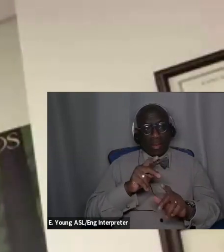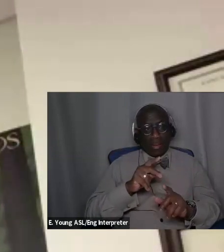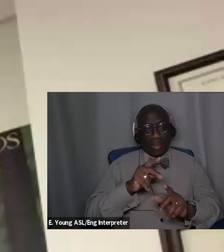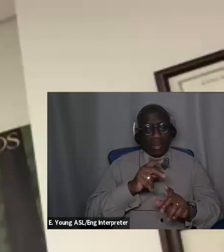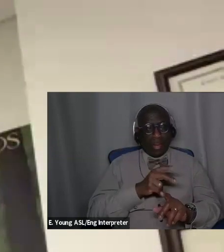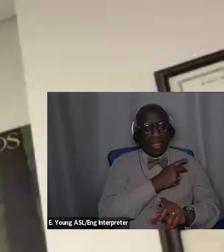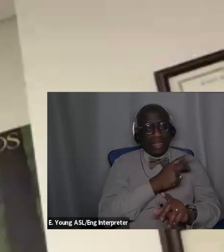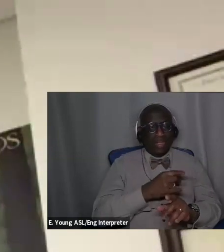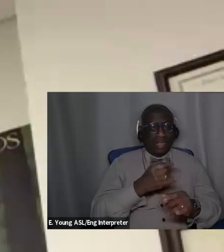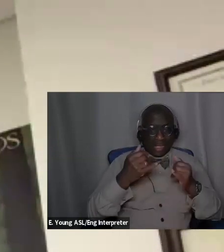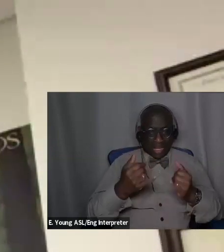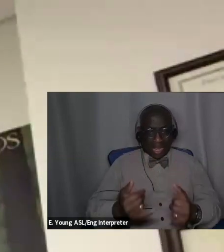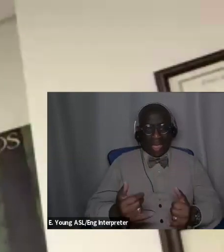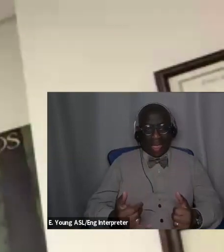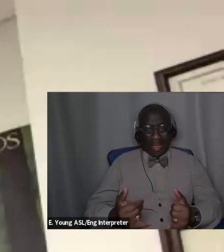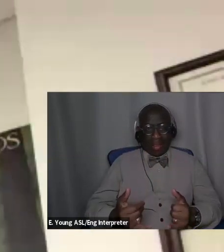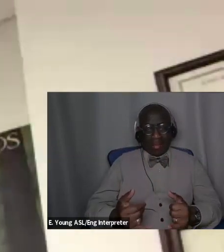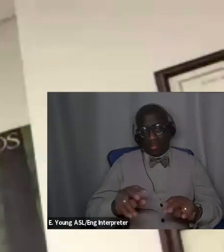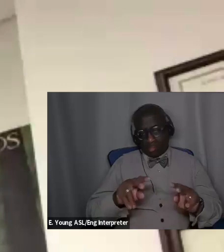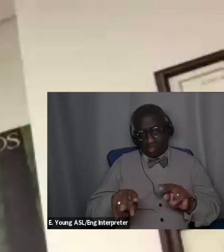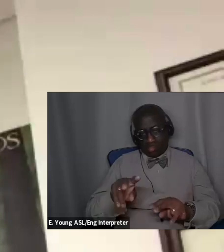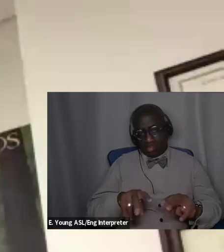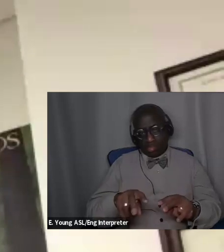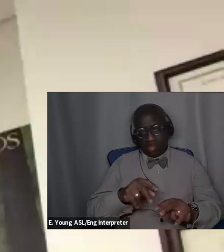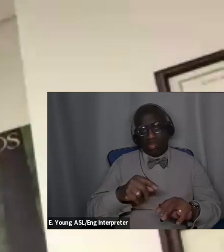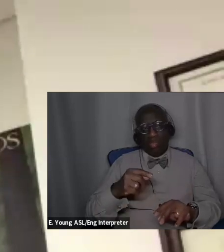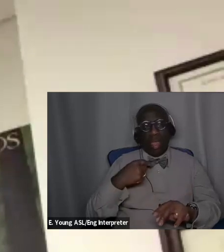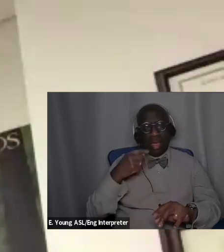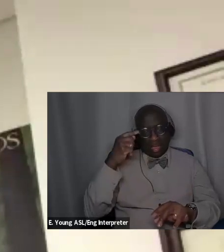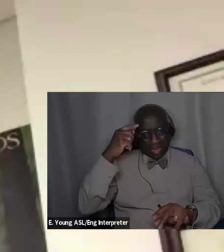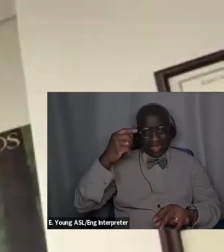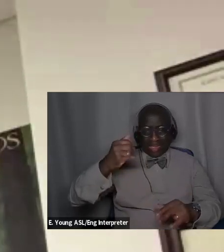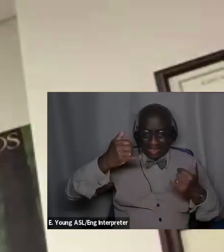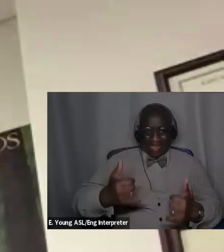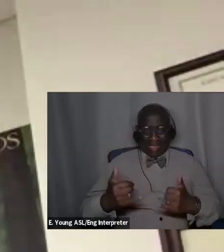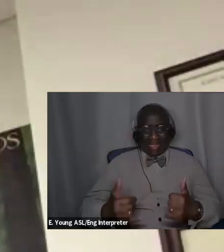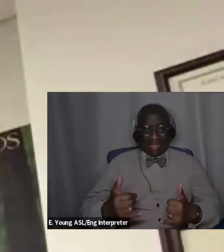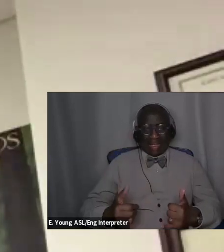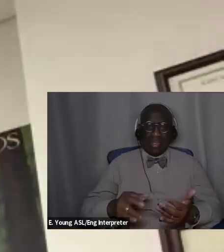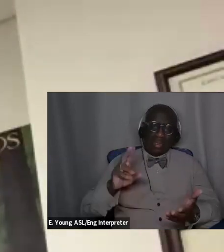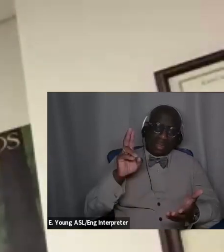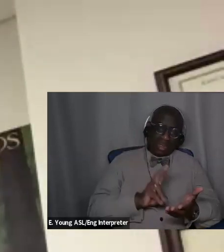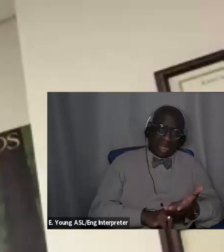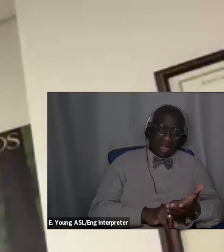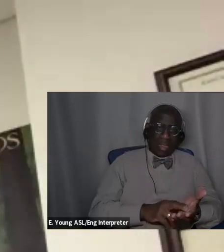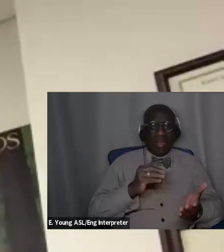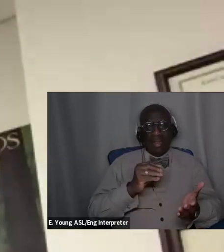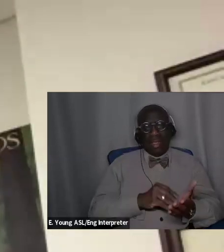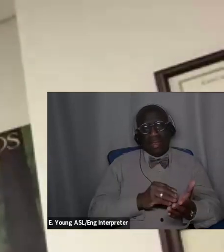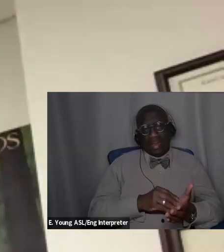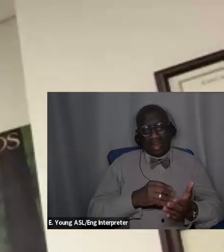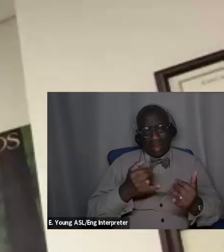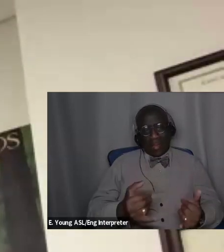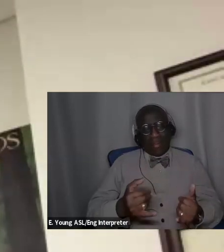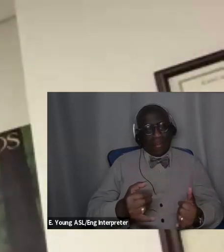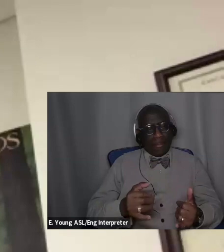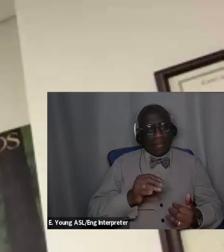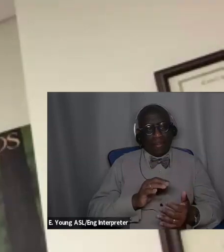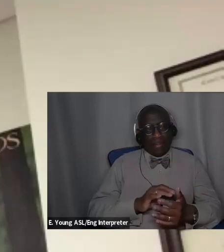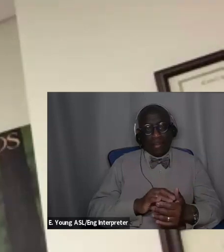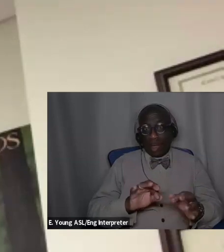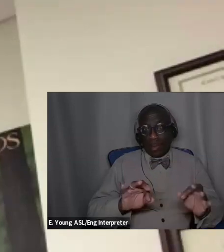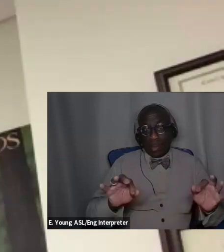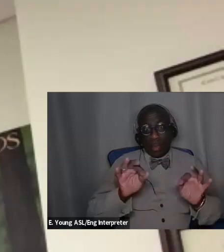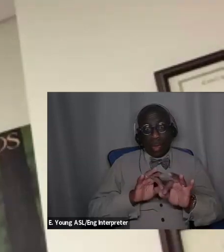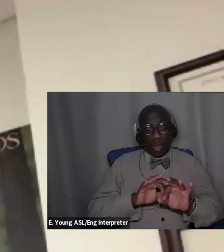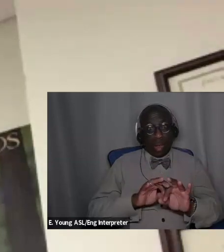today and I think this today. Signed, doctor, today. This is actually very important